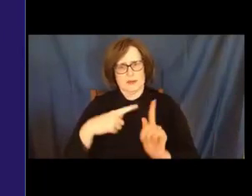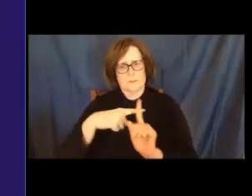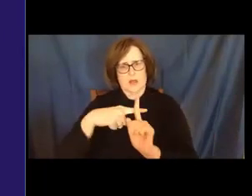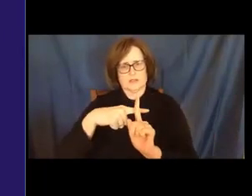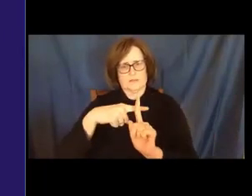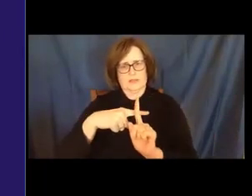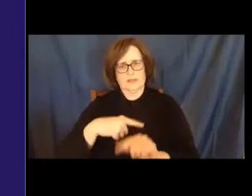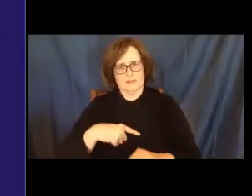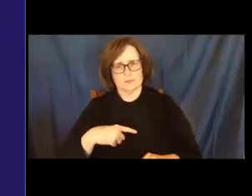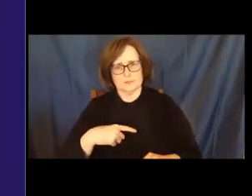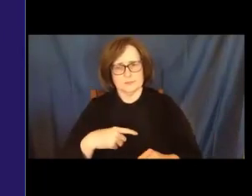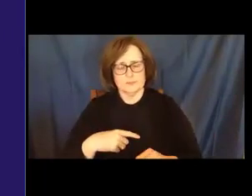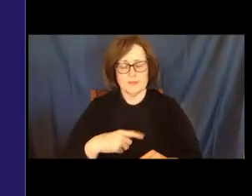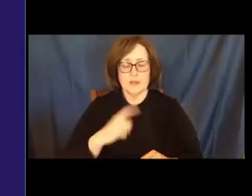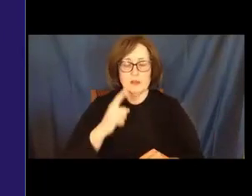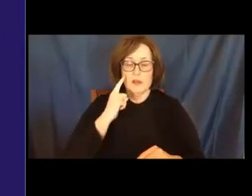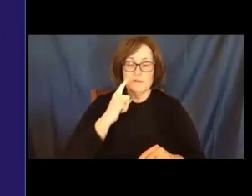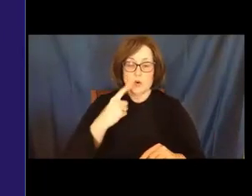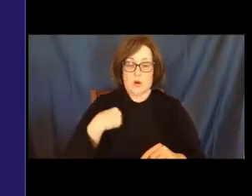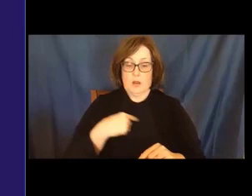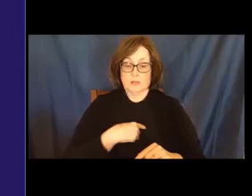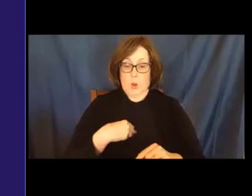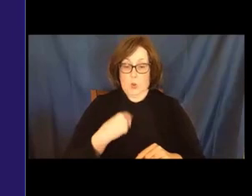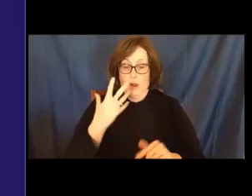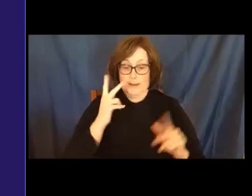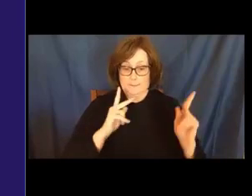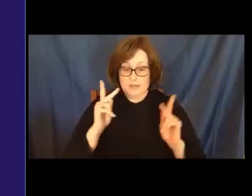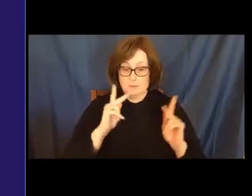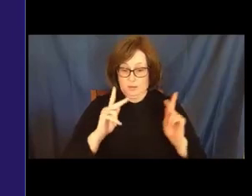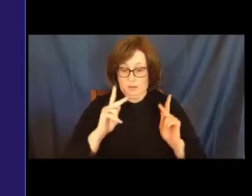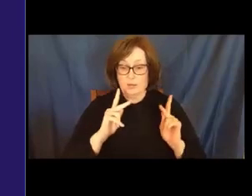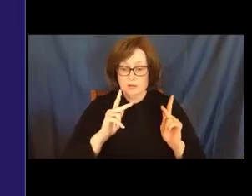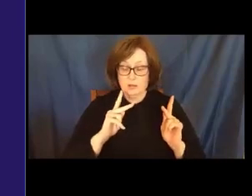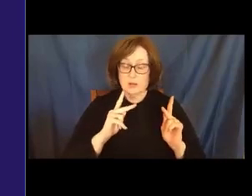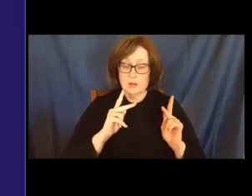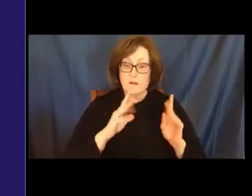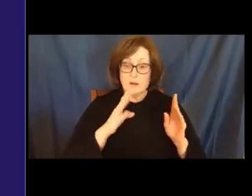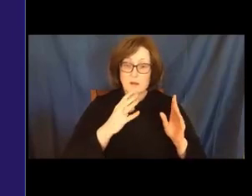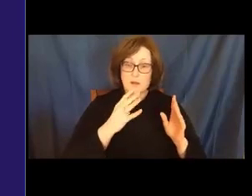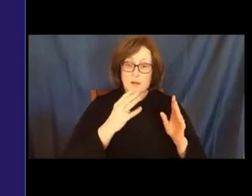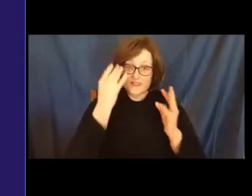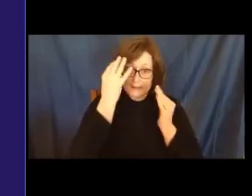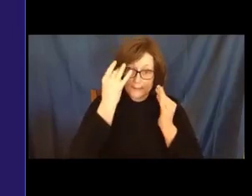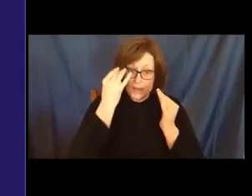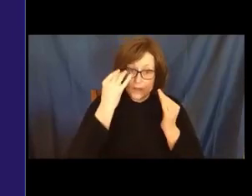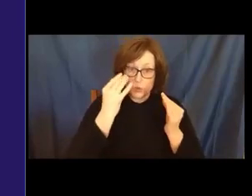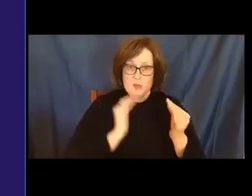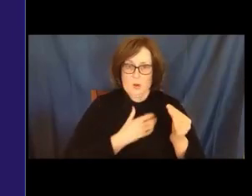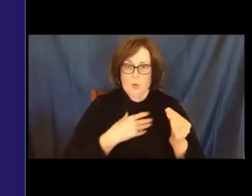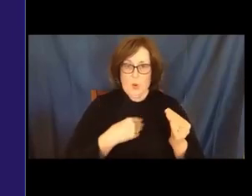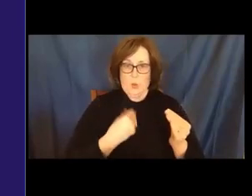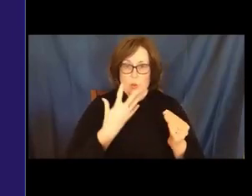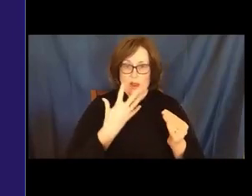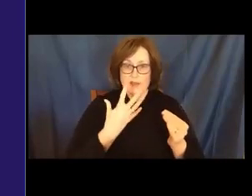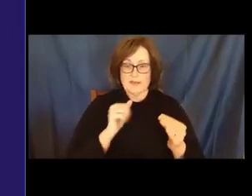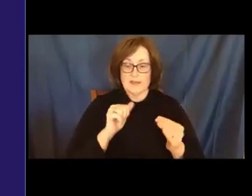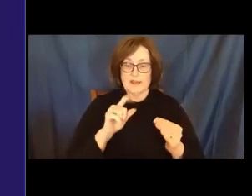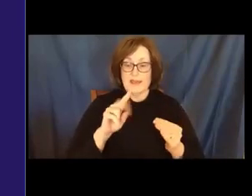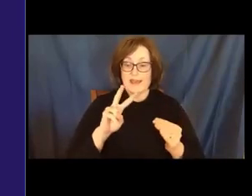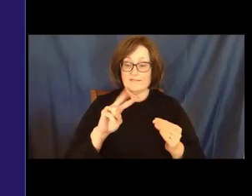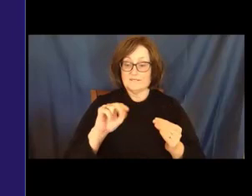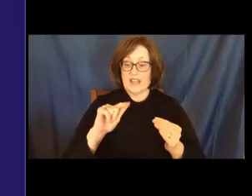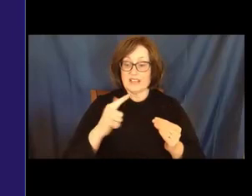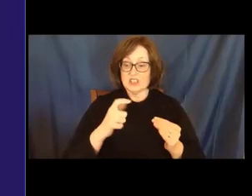For those of us who are white, coming to terms with white advantage does the following. It allows us to start seeing all the advantages that